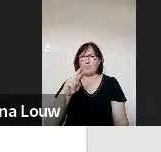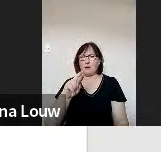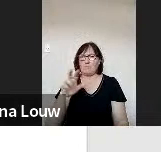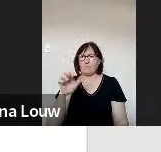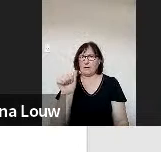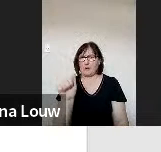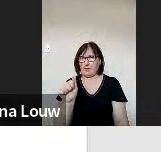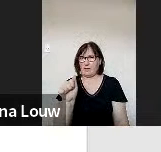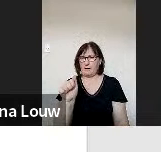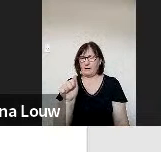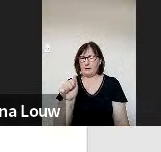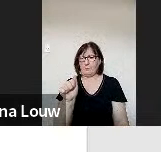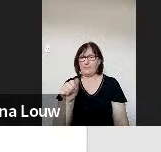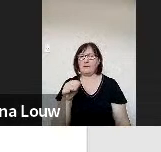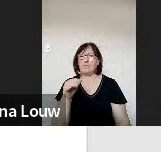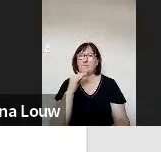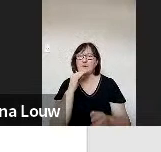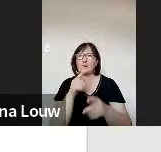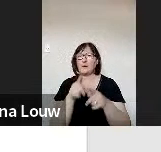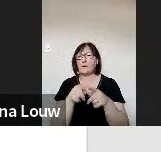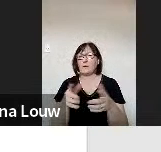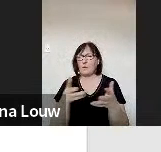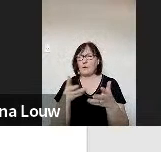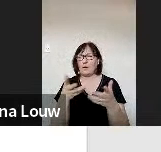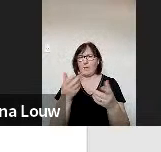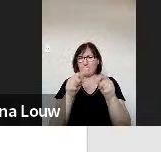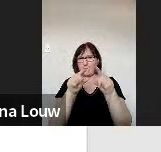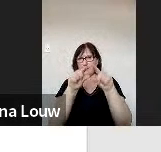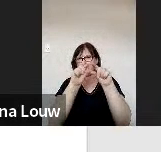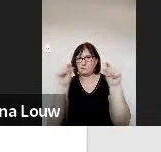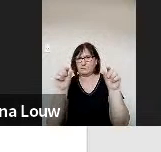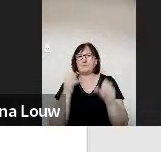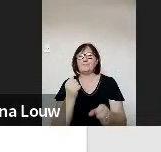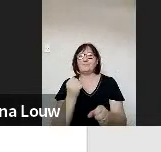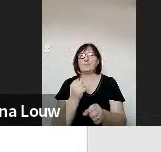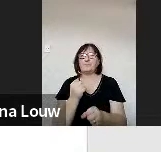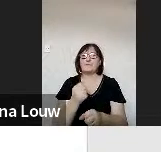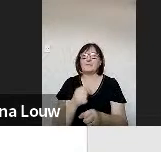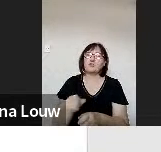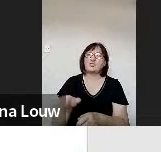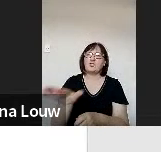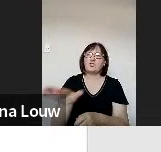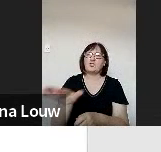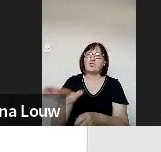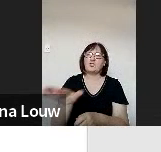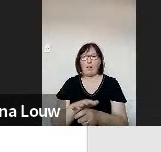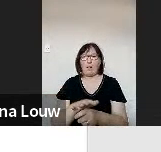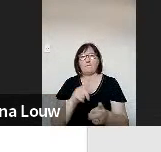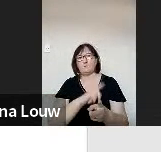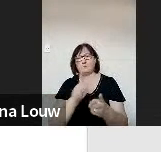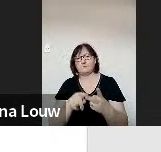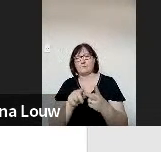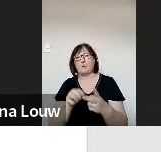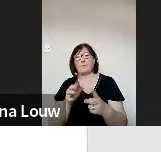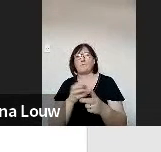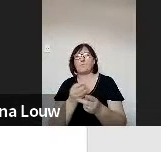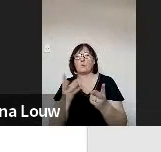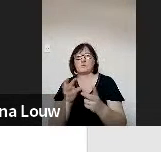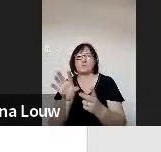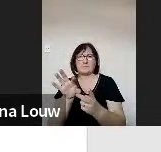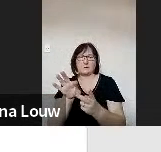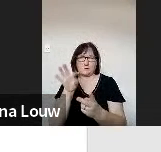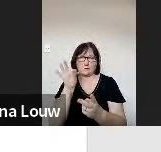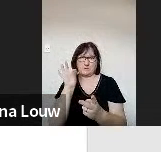a heading that is general and a heading that is more specific. One will have to select the heading that is more